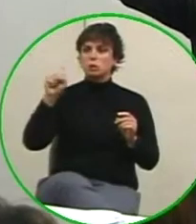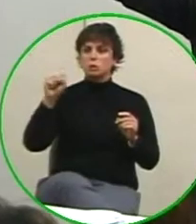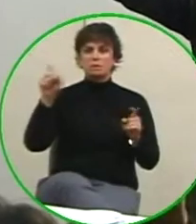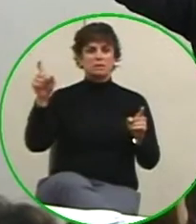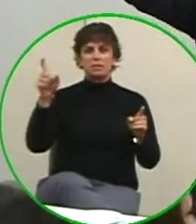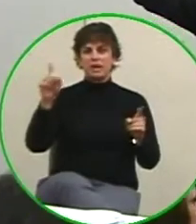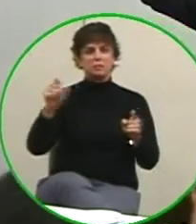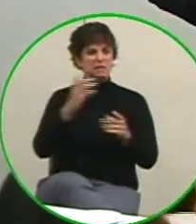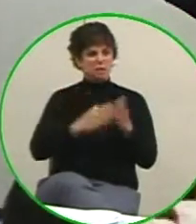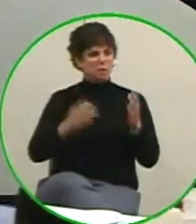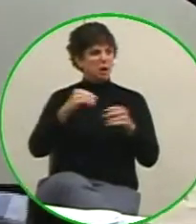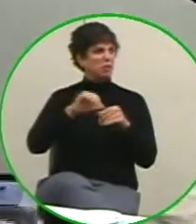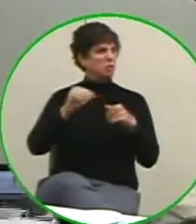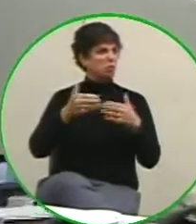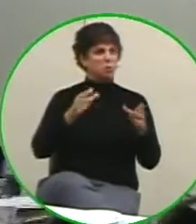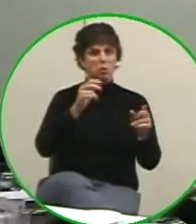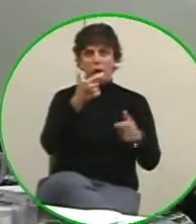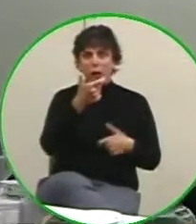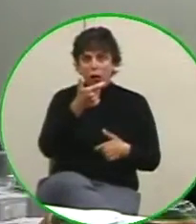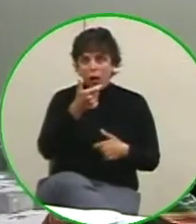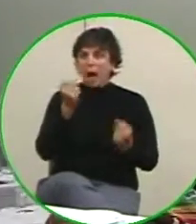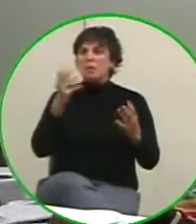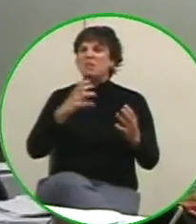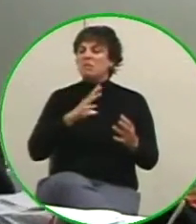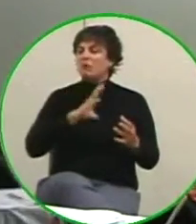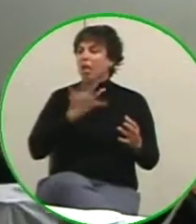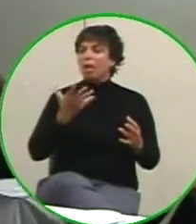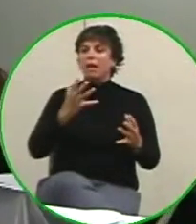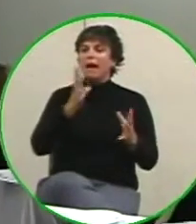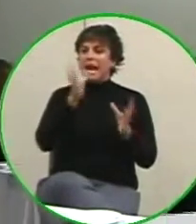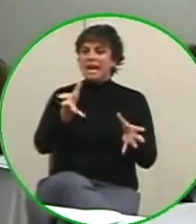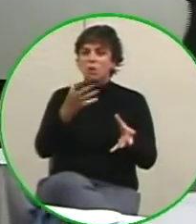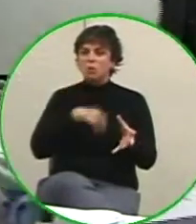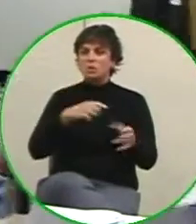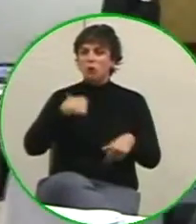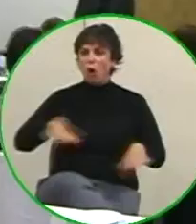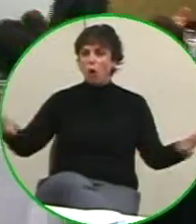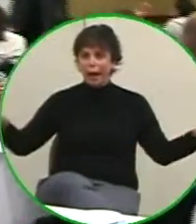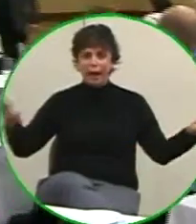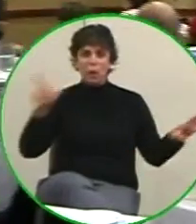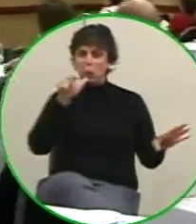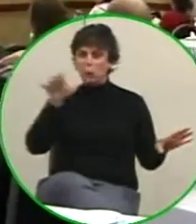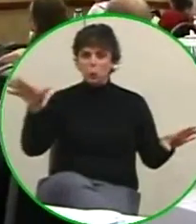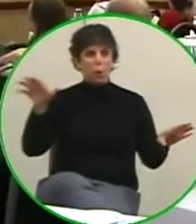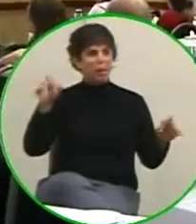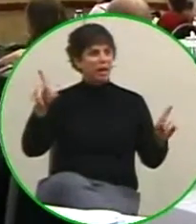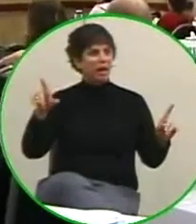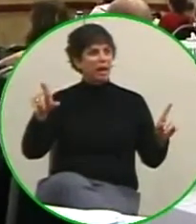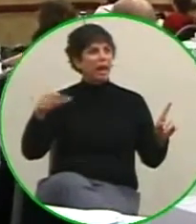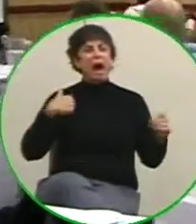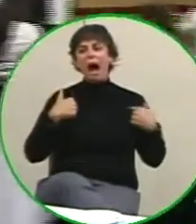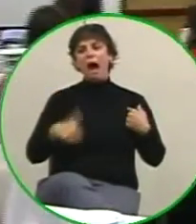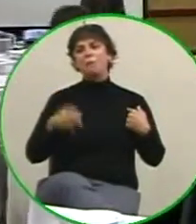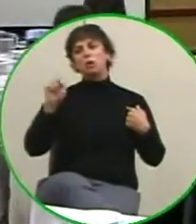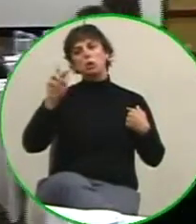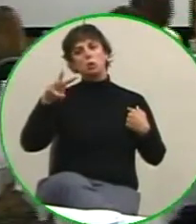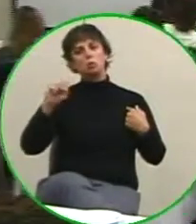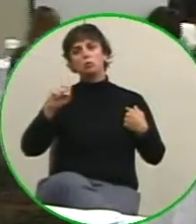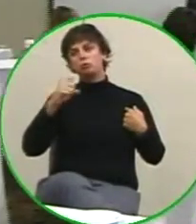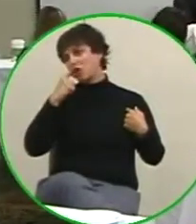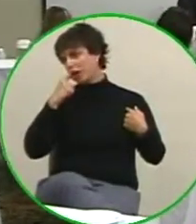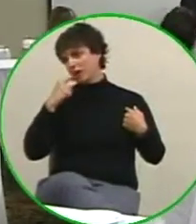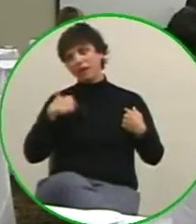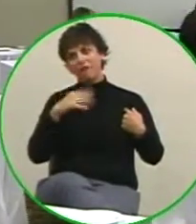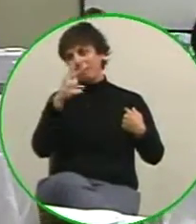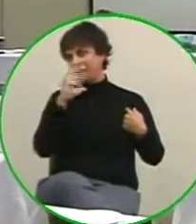some in the room that do this, right? How many of you despise it, hate it, wish it would just go away, right? I'm one of those news junkies. I'm fascinated